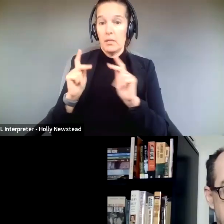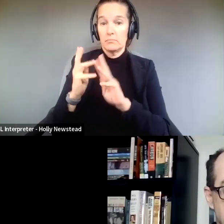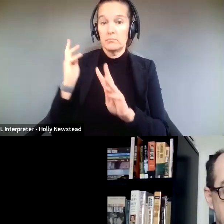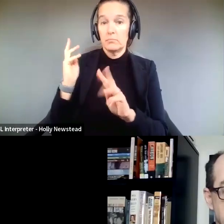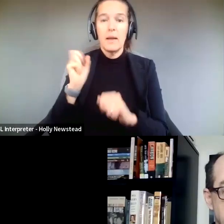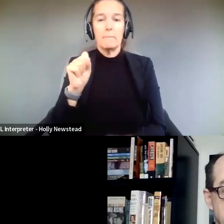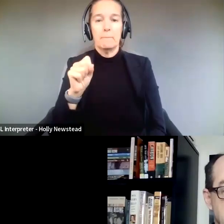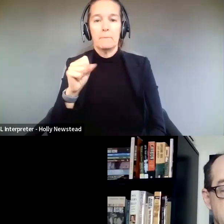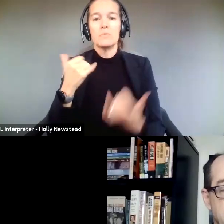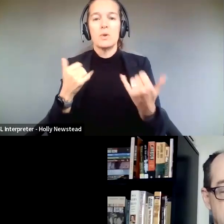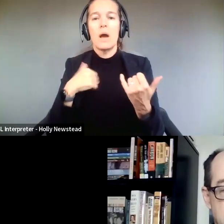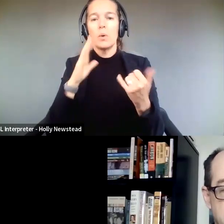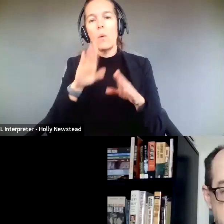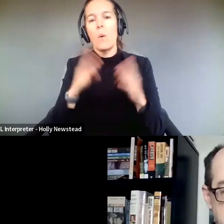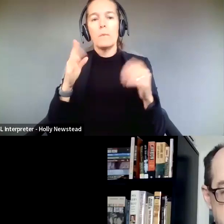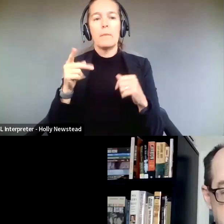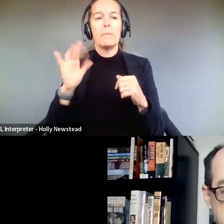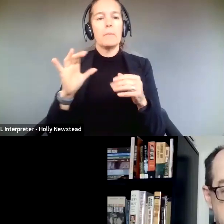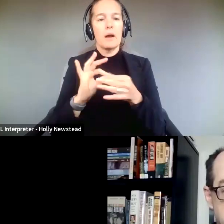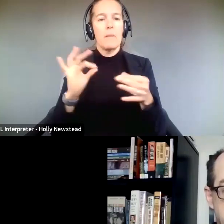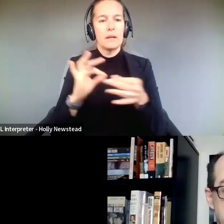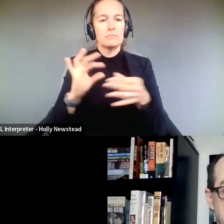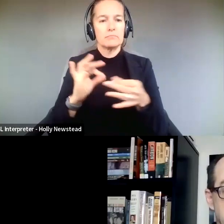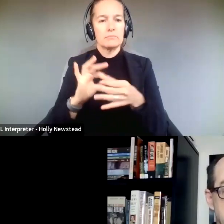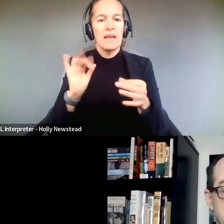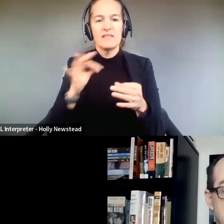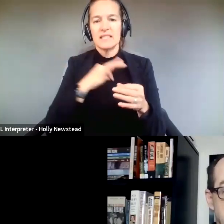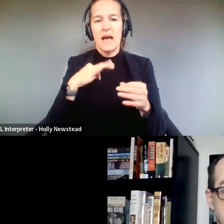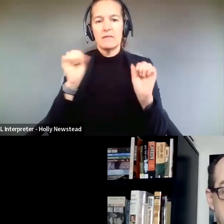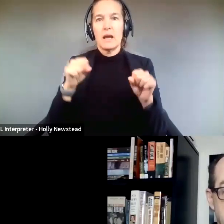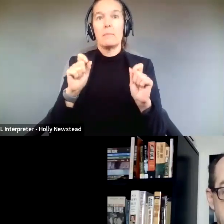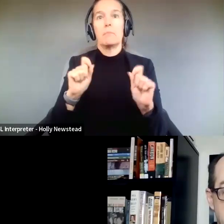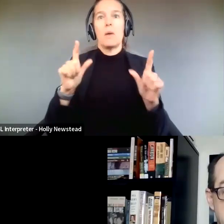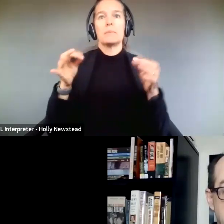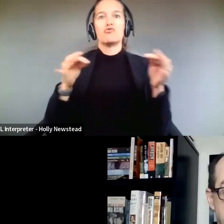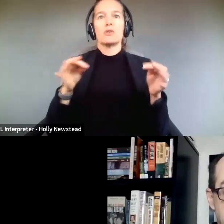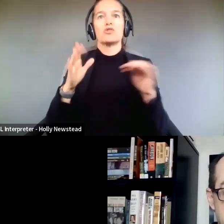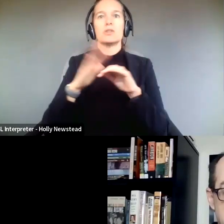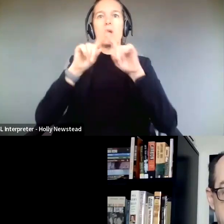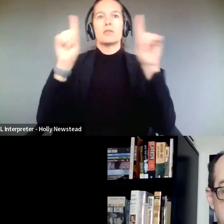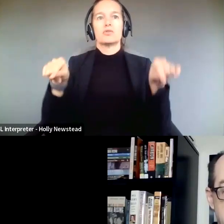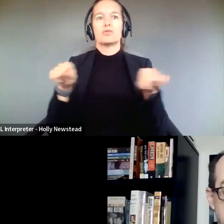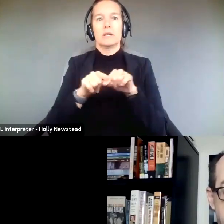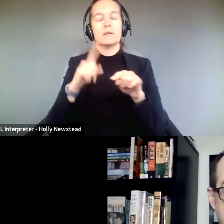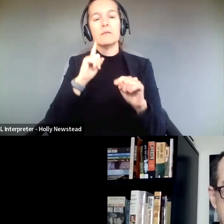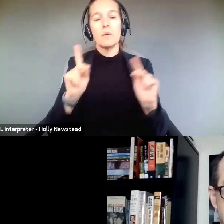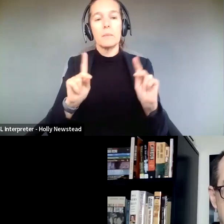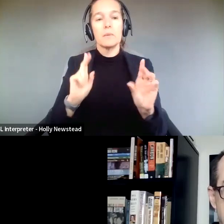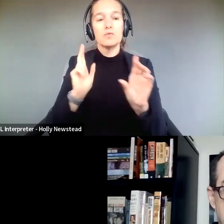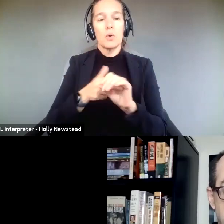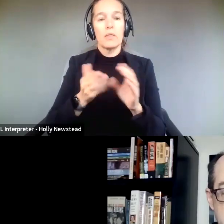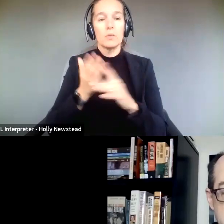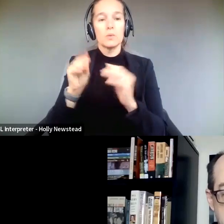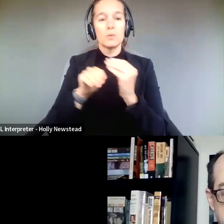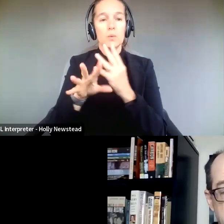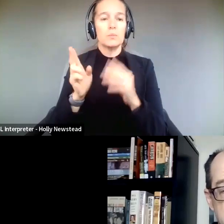So we will now open the public comment phase of the meeting. If staff can put up the instructions on the screen, that would be great. For those who have joined the meeting via Zoom,